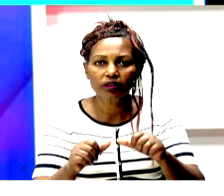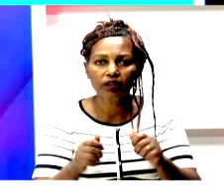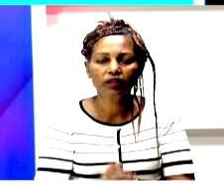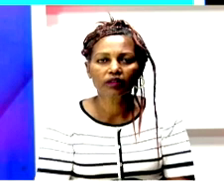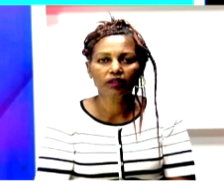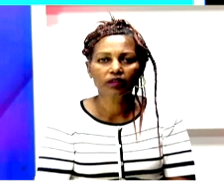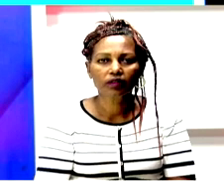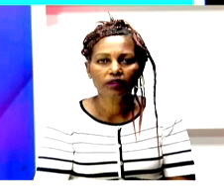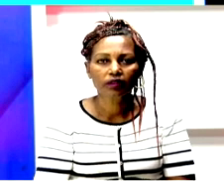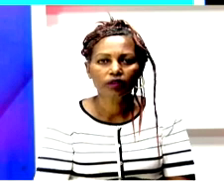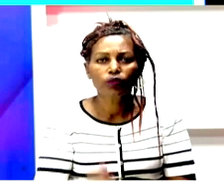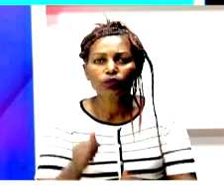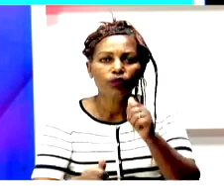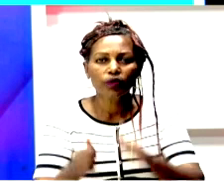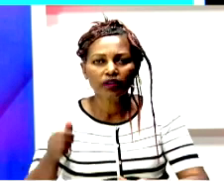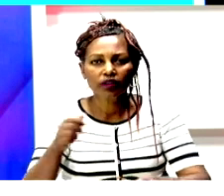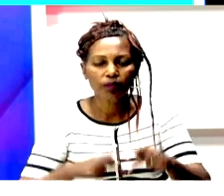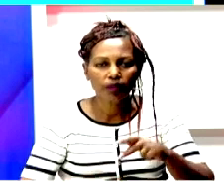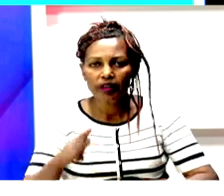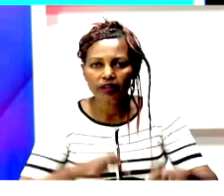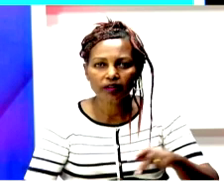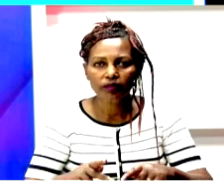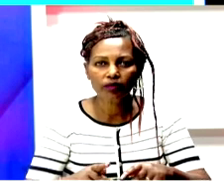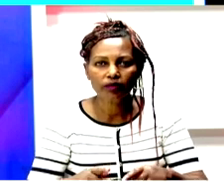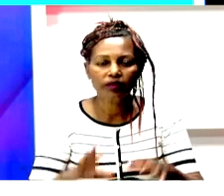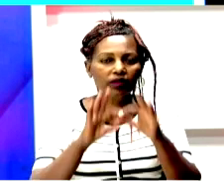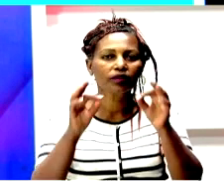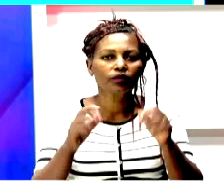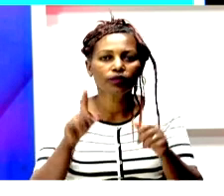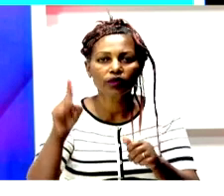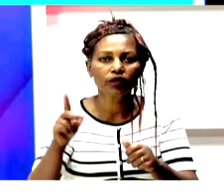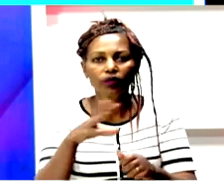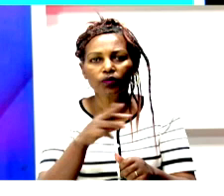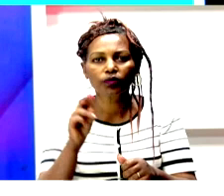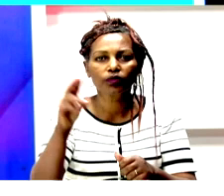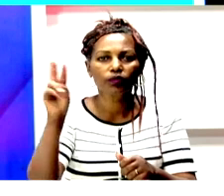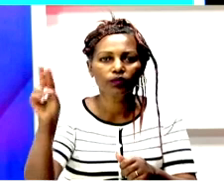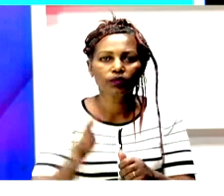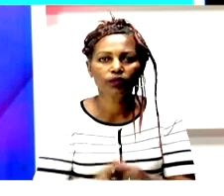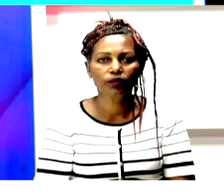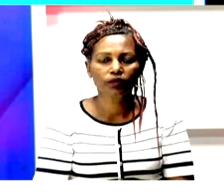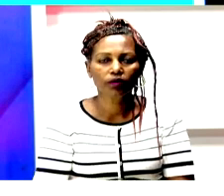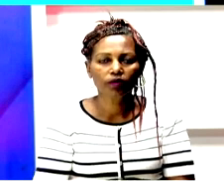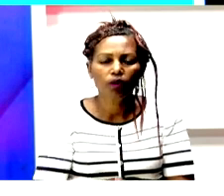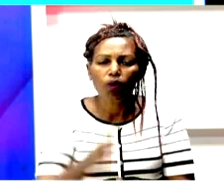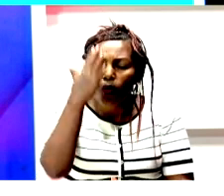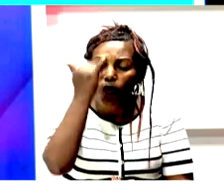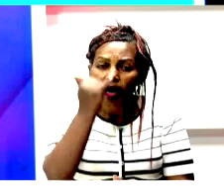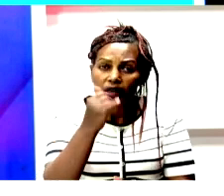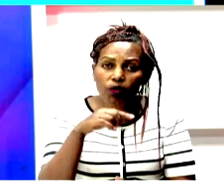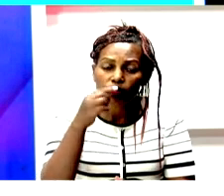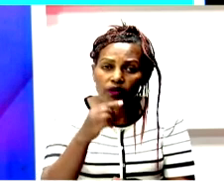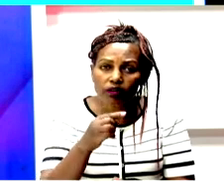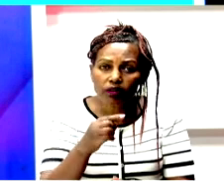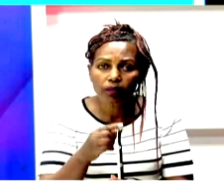called passive voice? Sentence one or two? And why do we call them active and